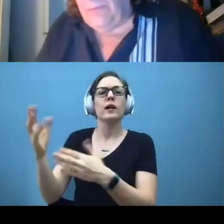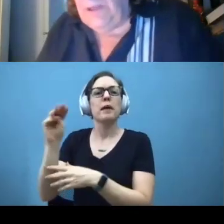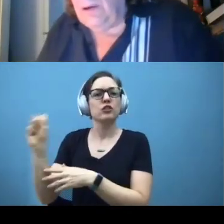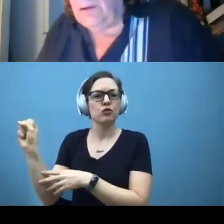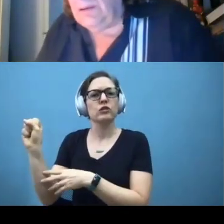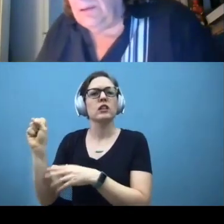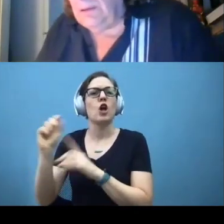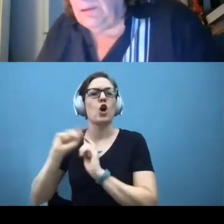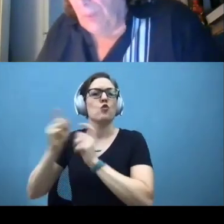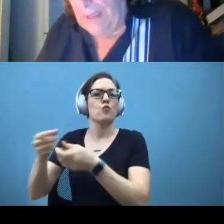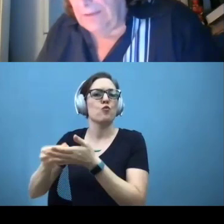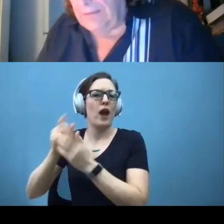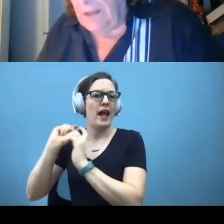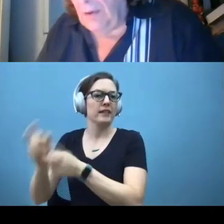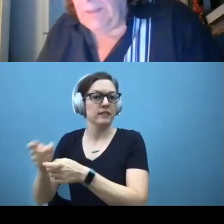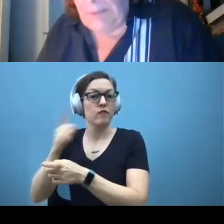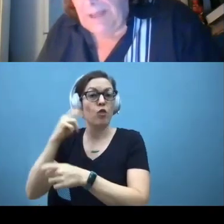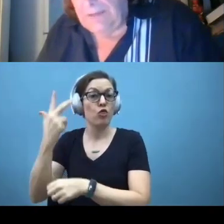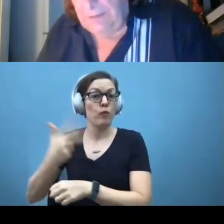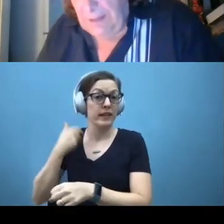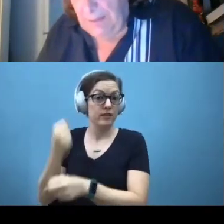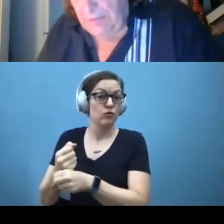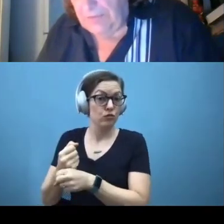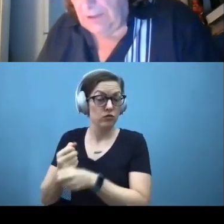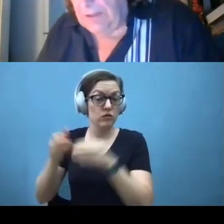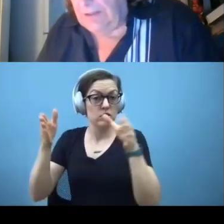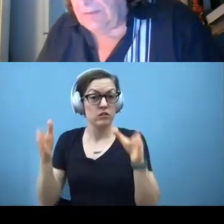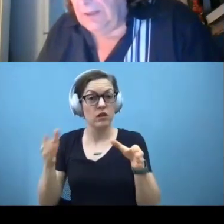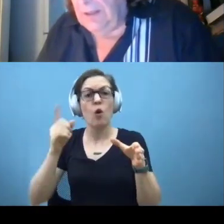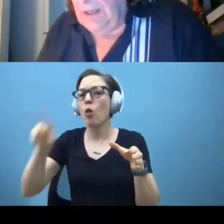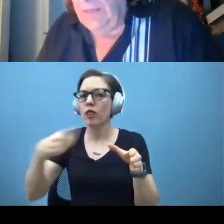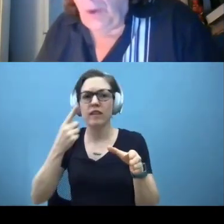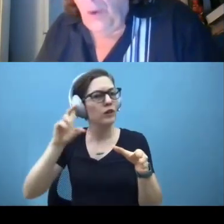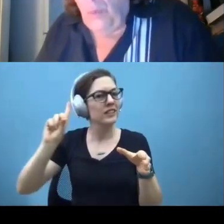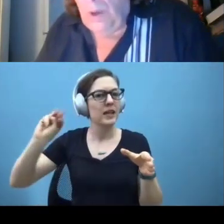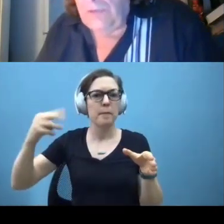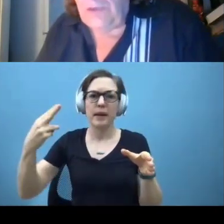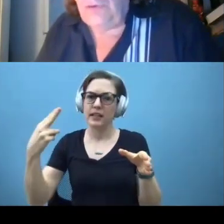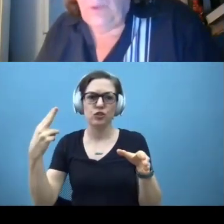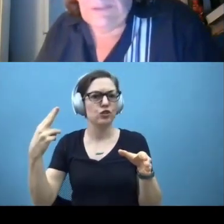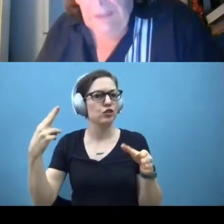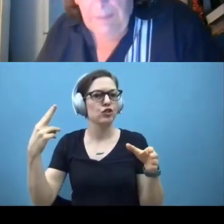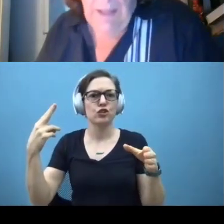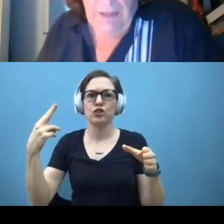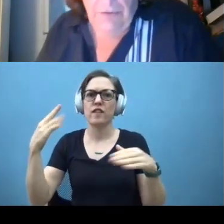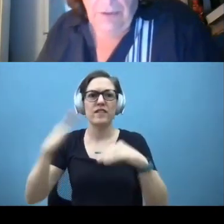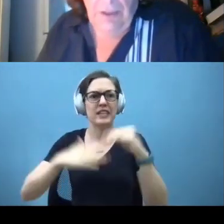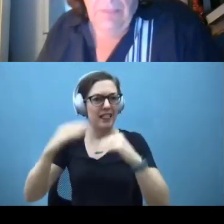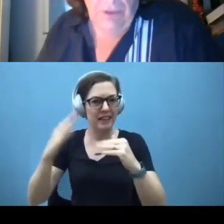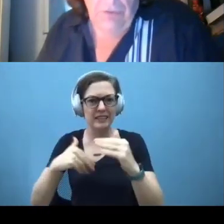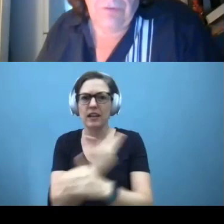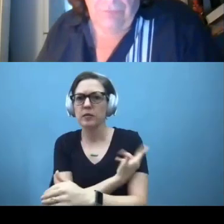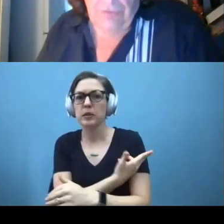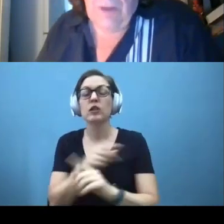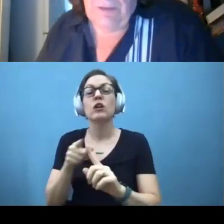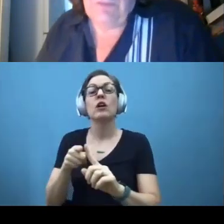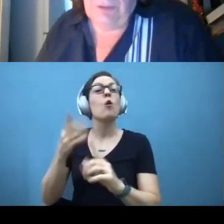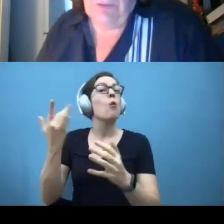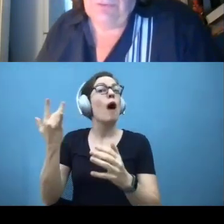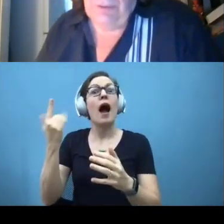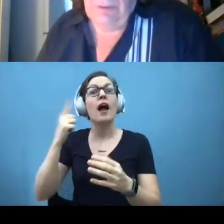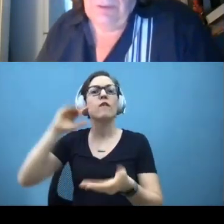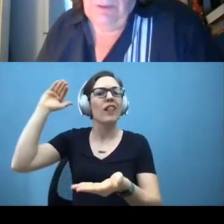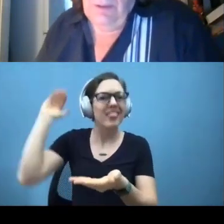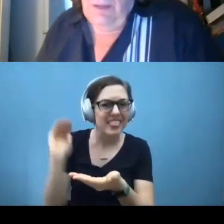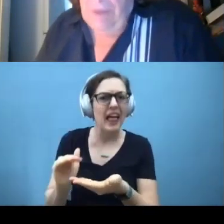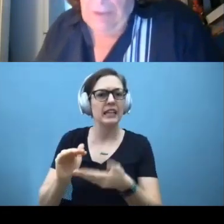a 3-year grant that only applied to DMH facilities, and the goal was to eliminate the use of restraint and